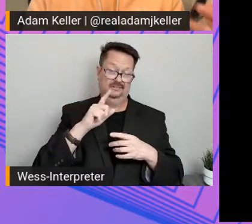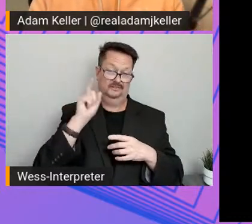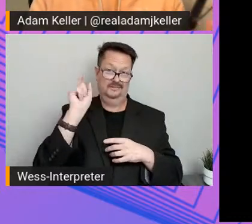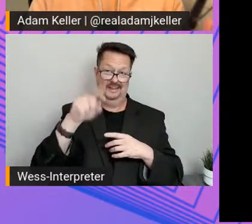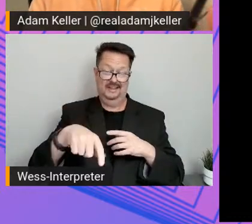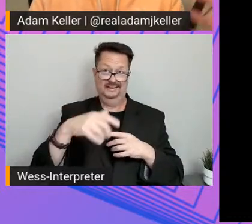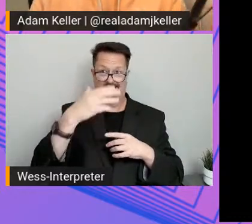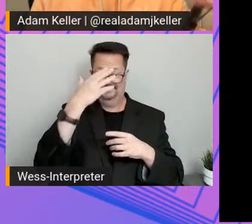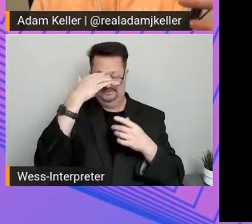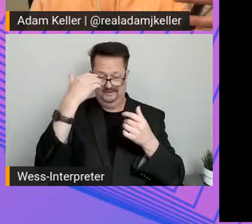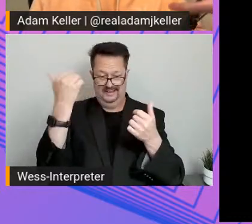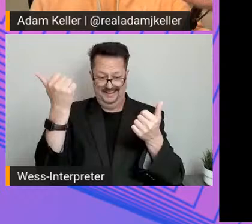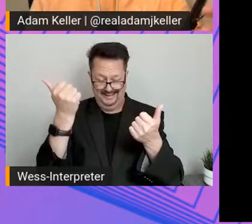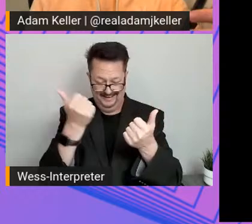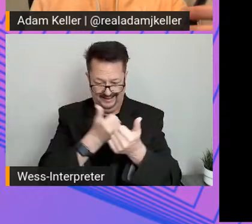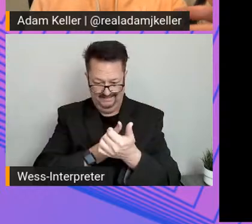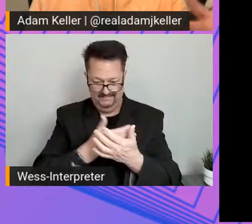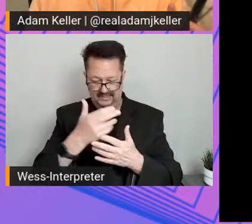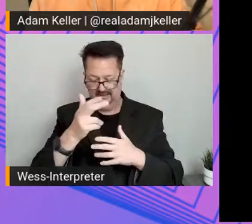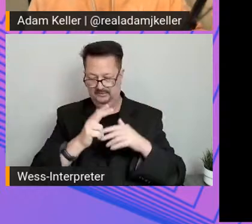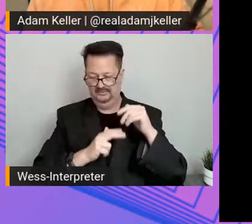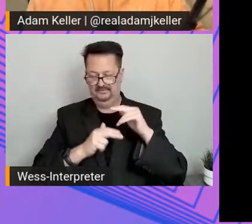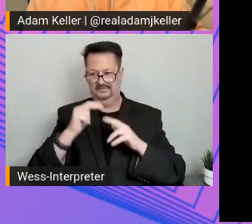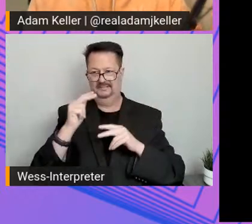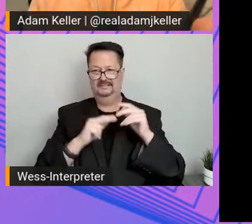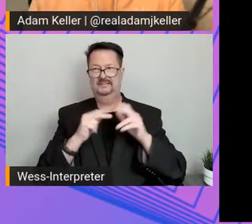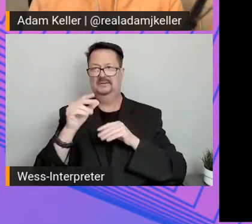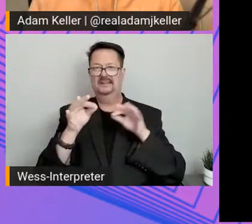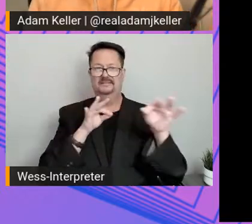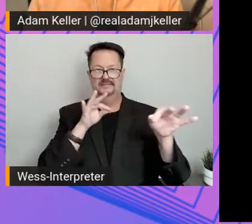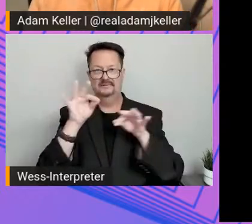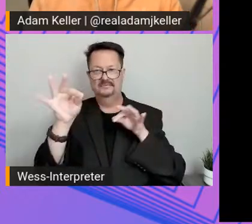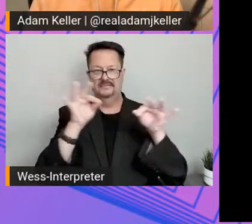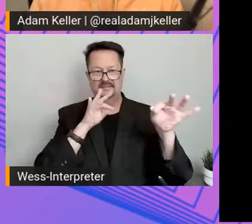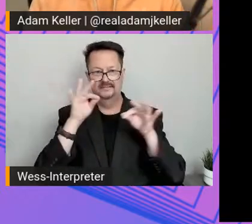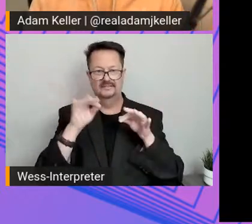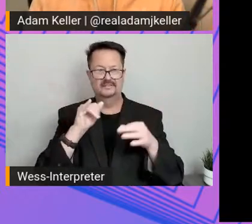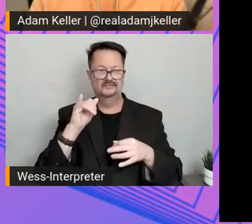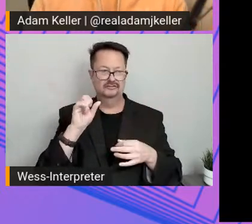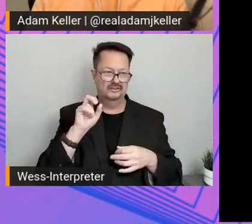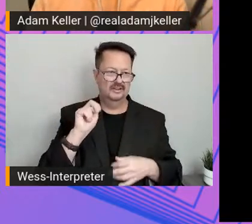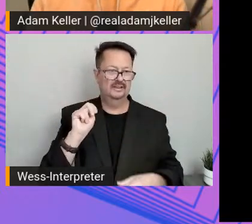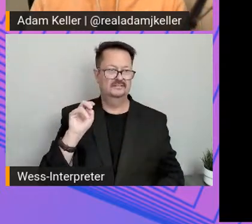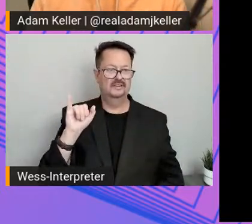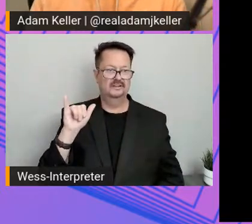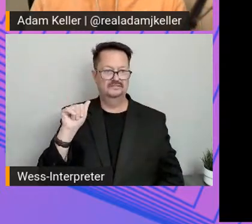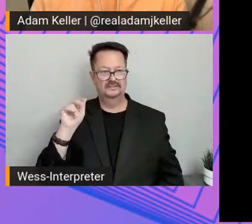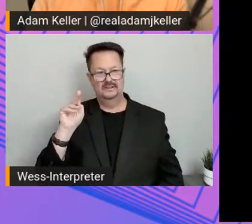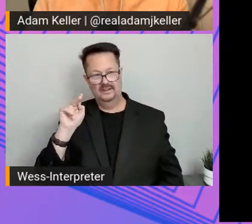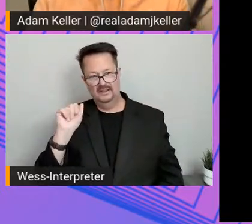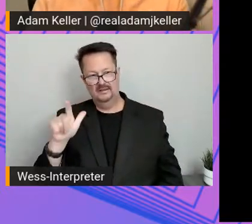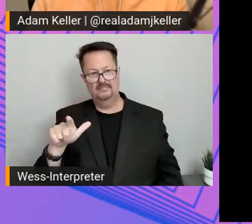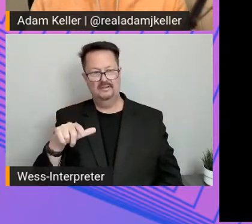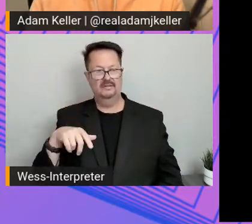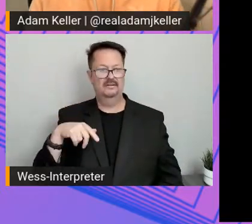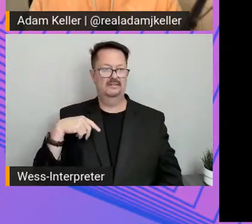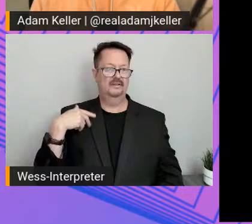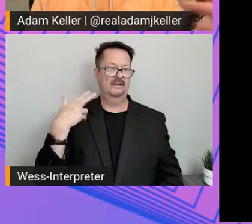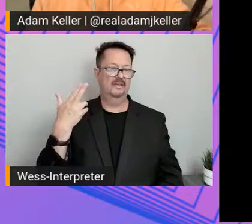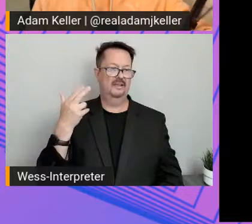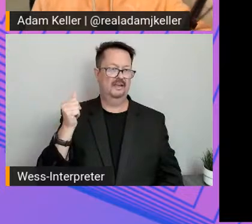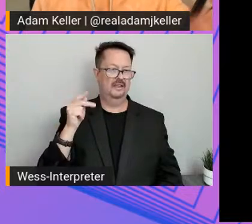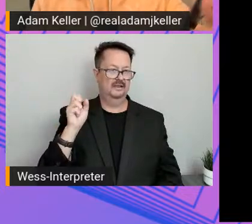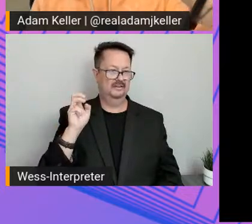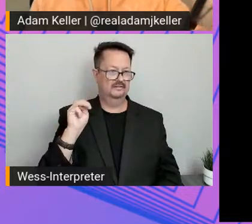you were building, and you had to define it via whether that was JSON, YAML, or HashiCorp language, HCL. And